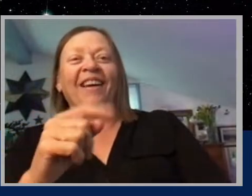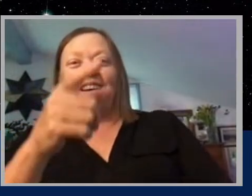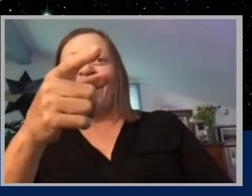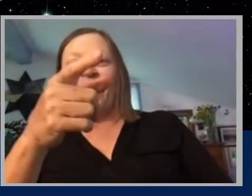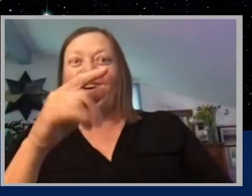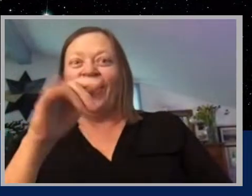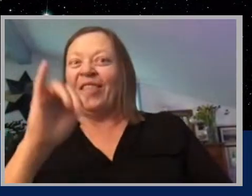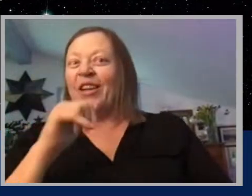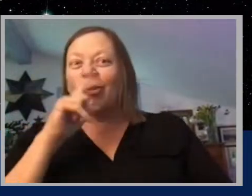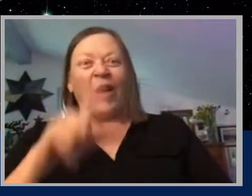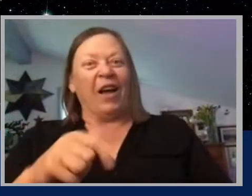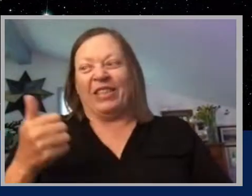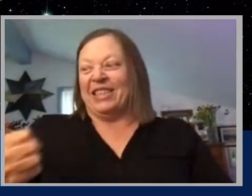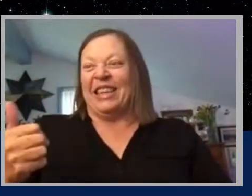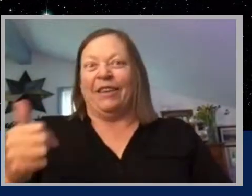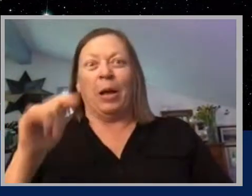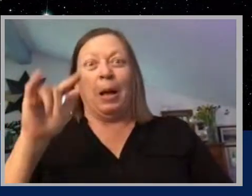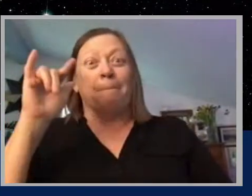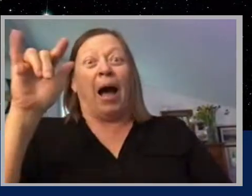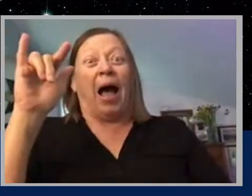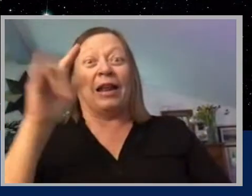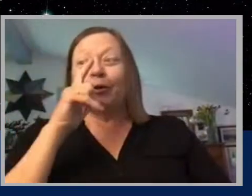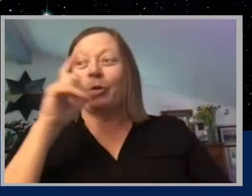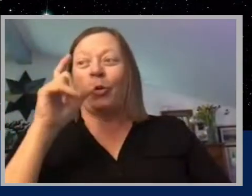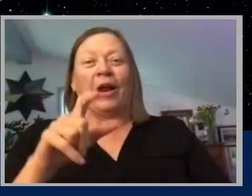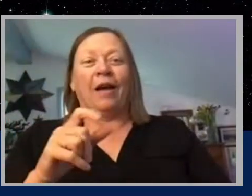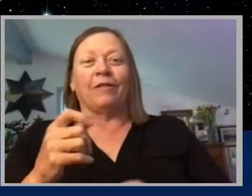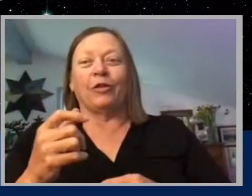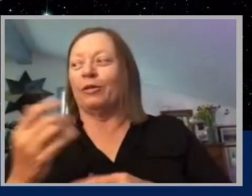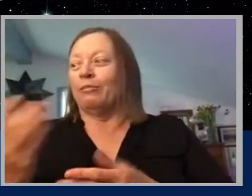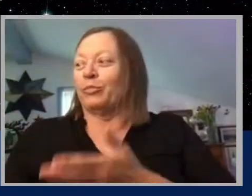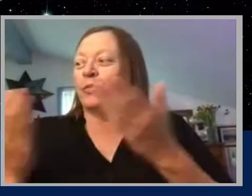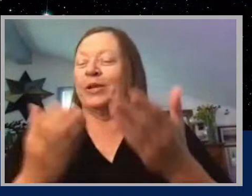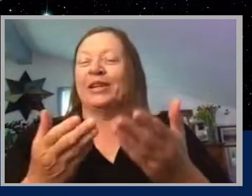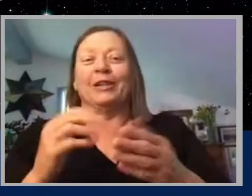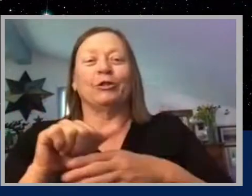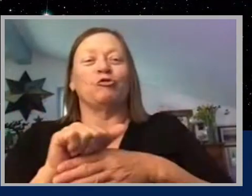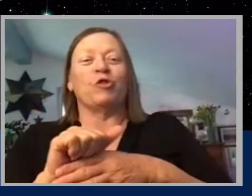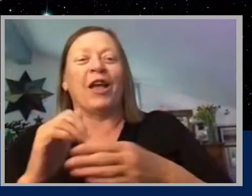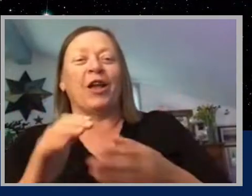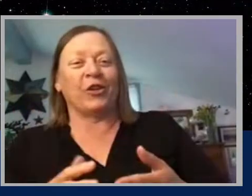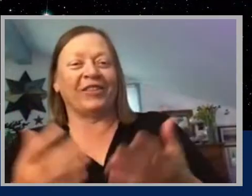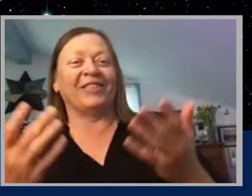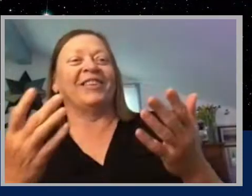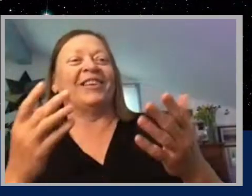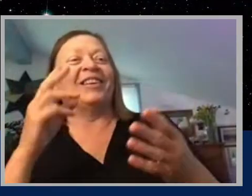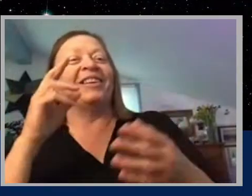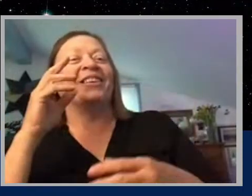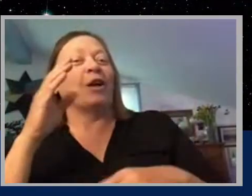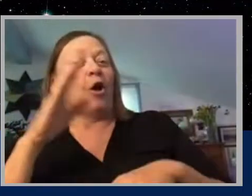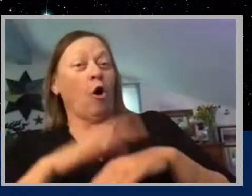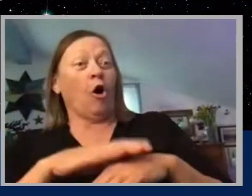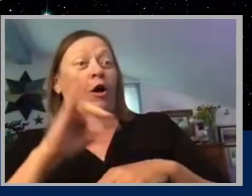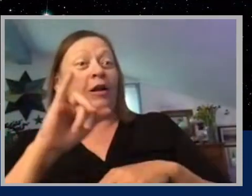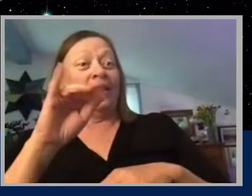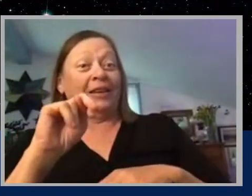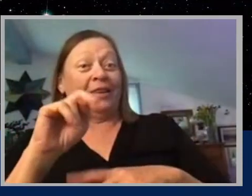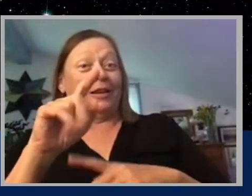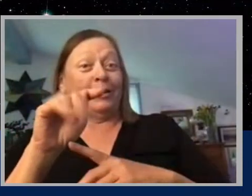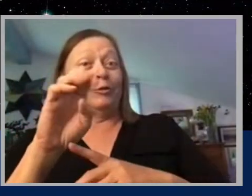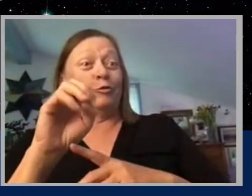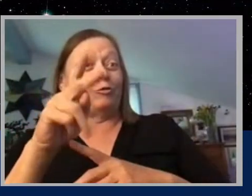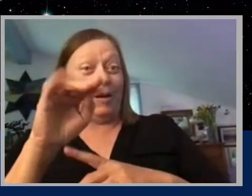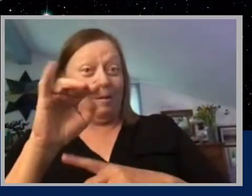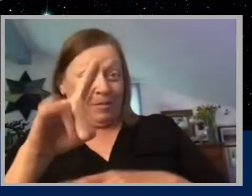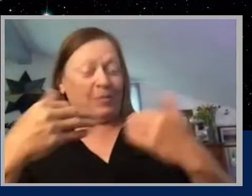NASA pilots are flying the trainers. Like astronauts are flying. Yeah, so there's one of those on the deck of the Intrepid, isn't there? There is. There's a T-38 Talent on the tying it